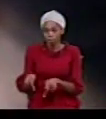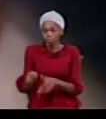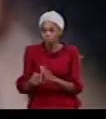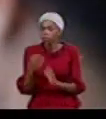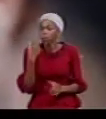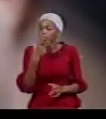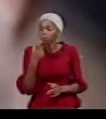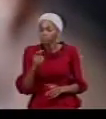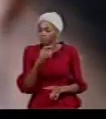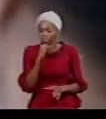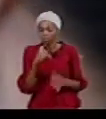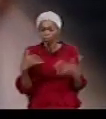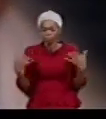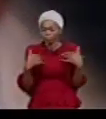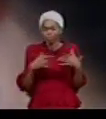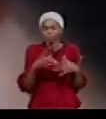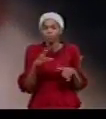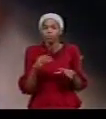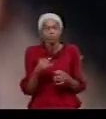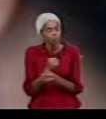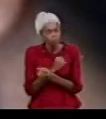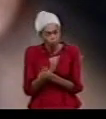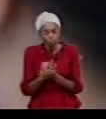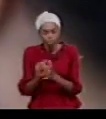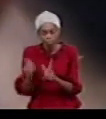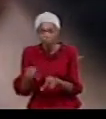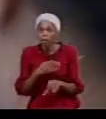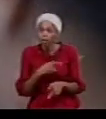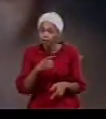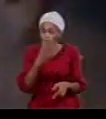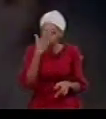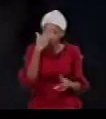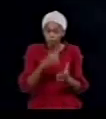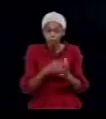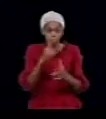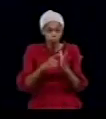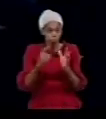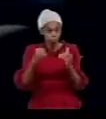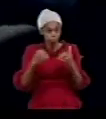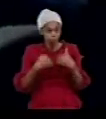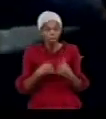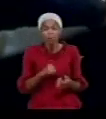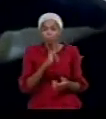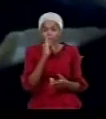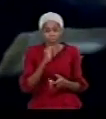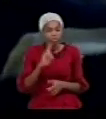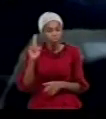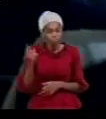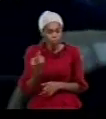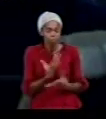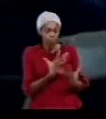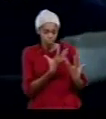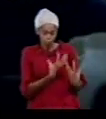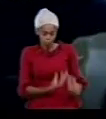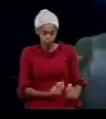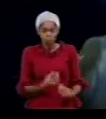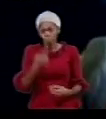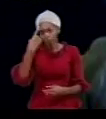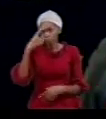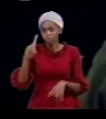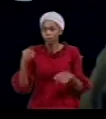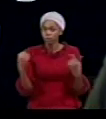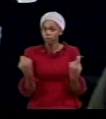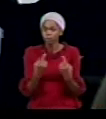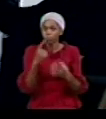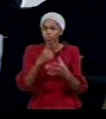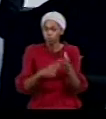him, but you love him, and you know that what you have is his only remedy for sin. What you